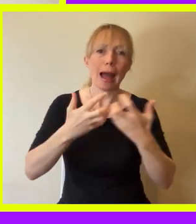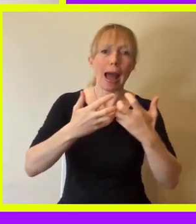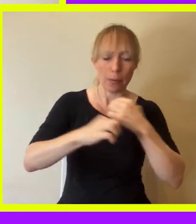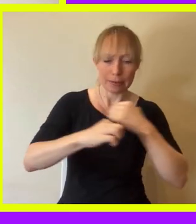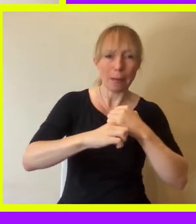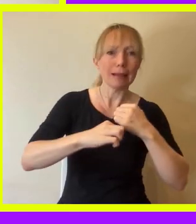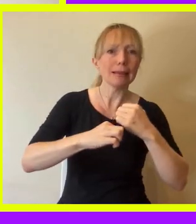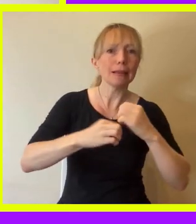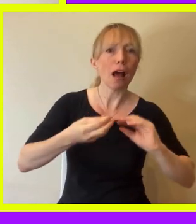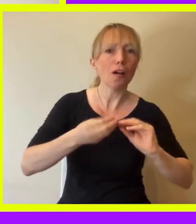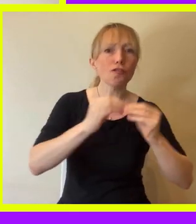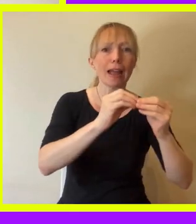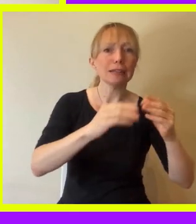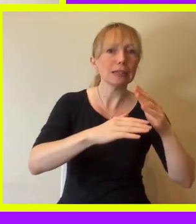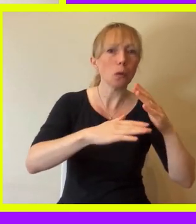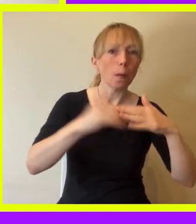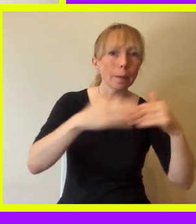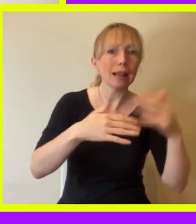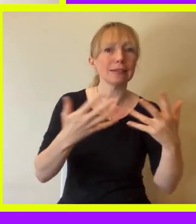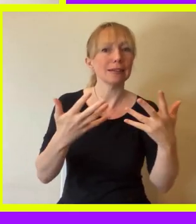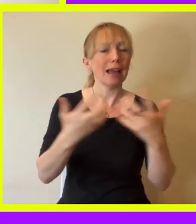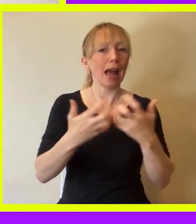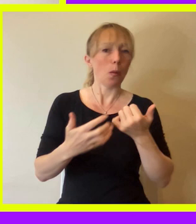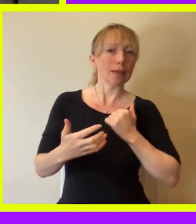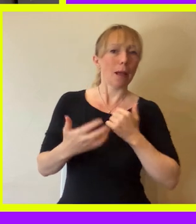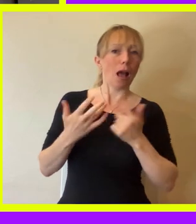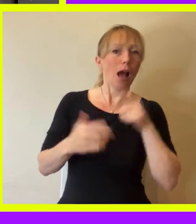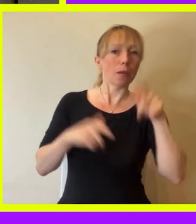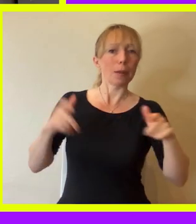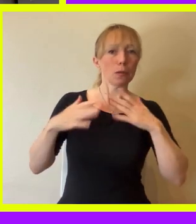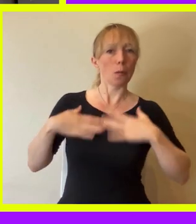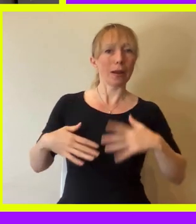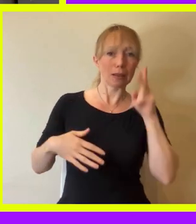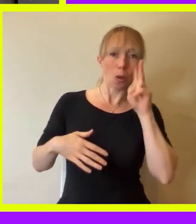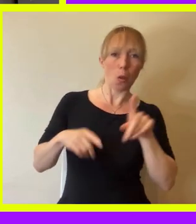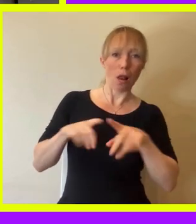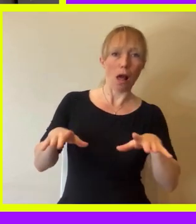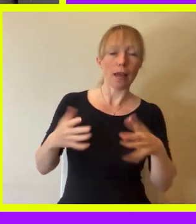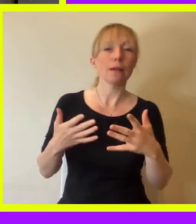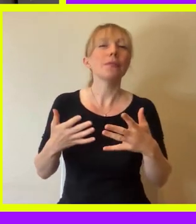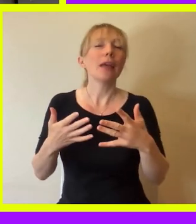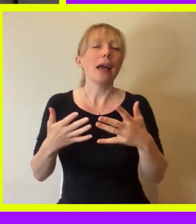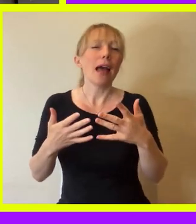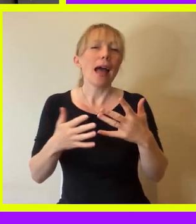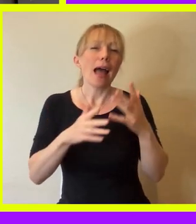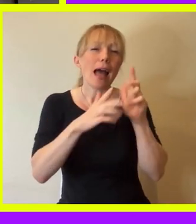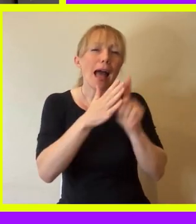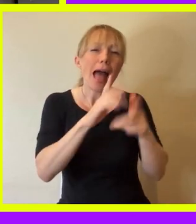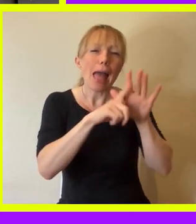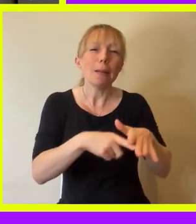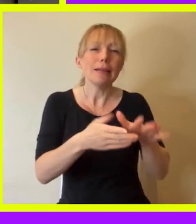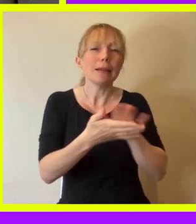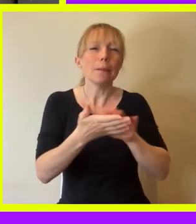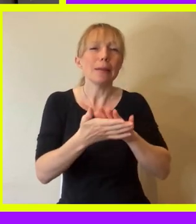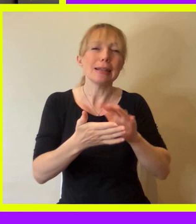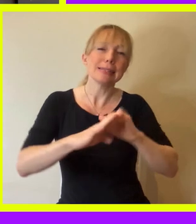in how we expect other people's bodies to show up in the world. Ableism also acts as a conditioning agent, setting